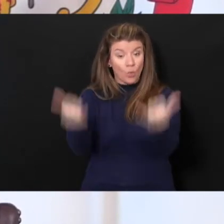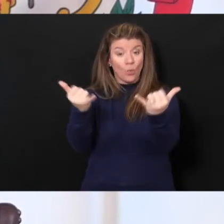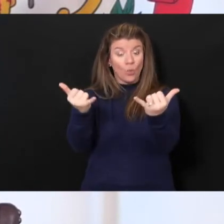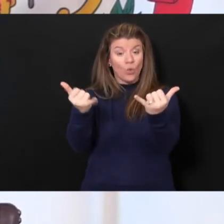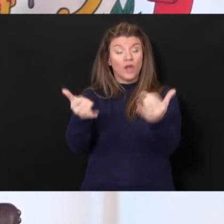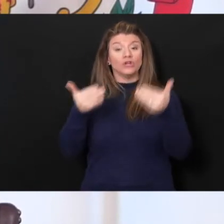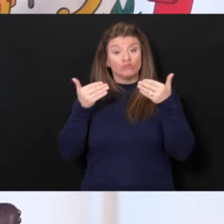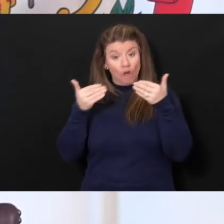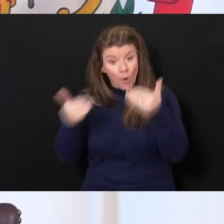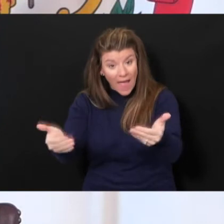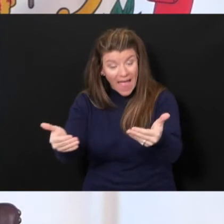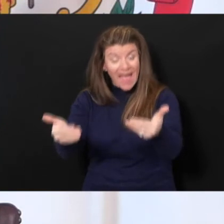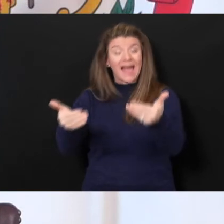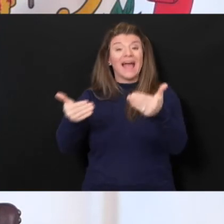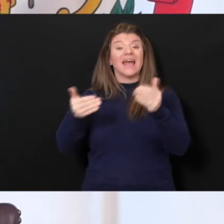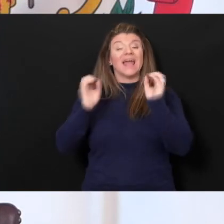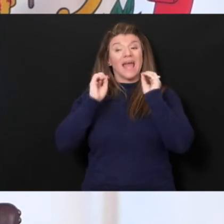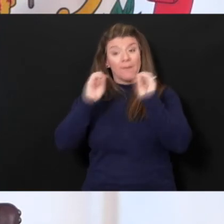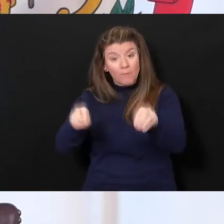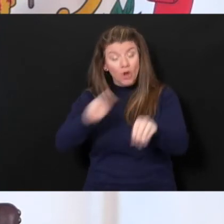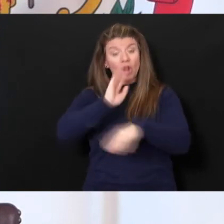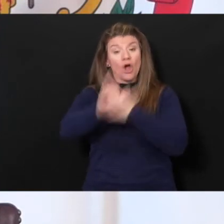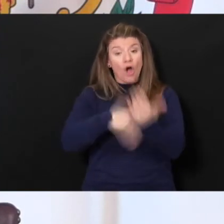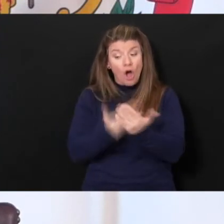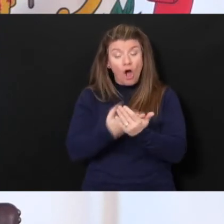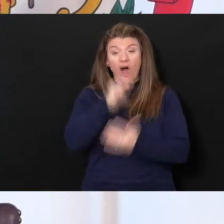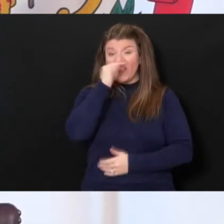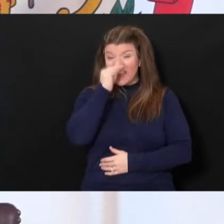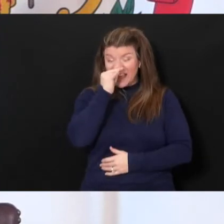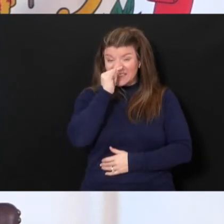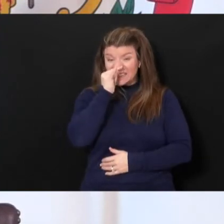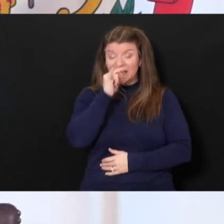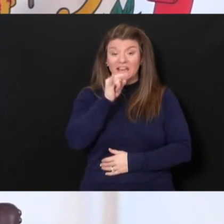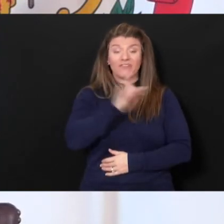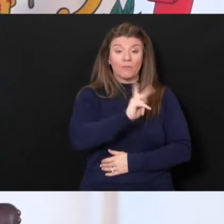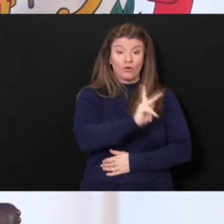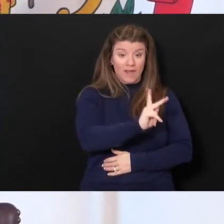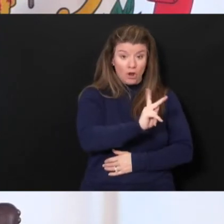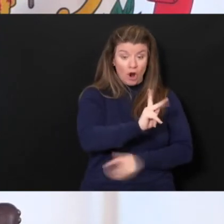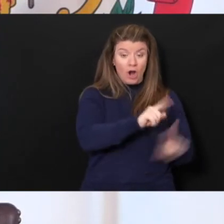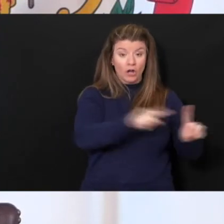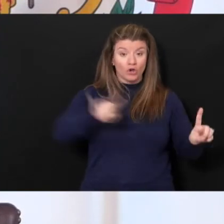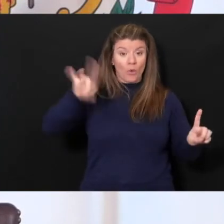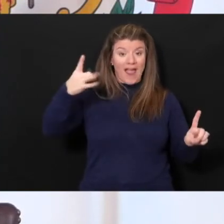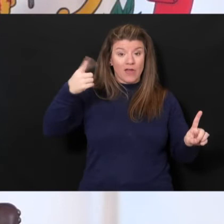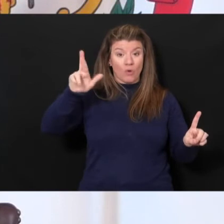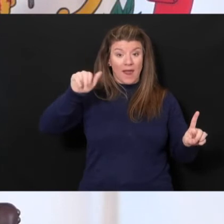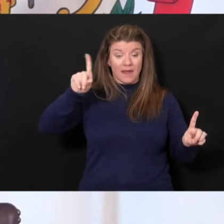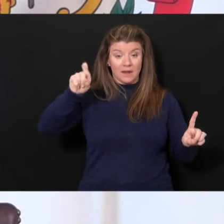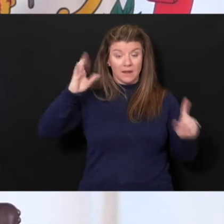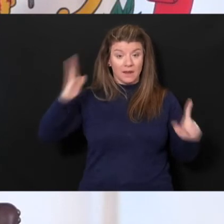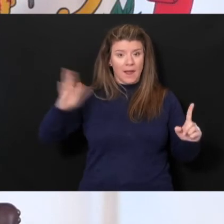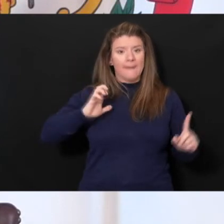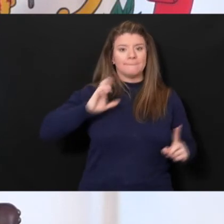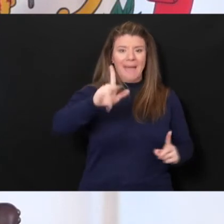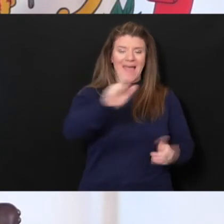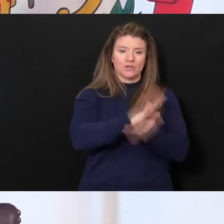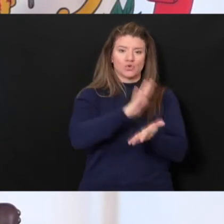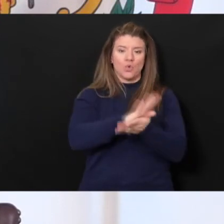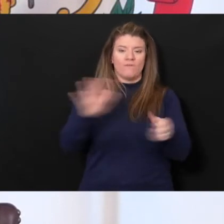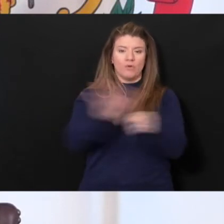put all of our kids that are grades K through 8th back in school full